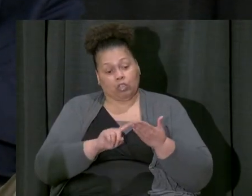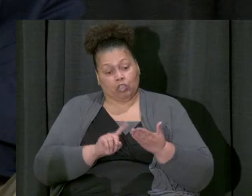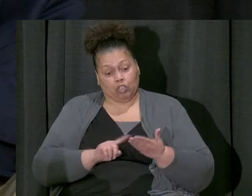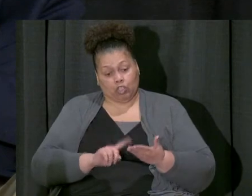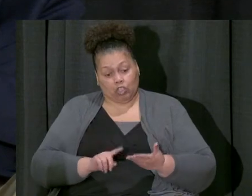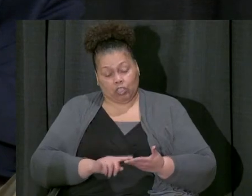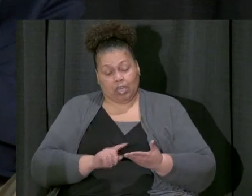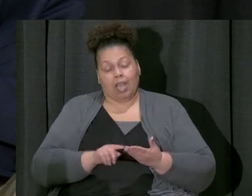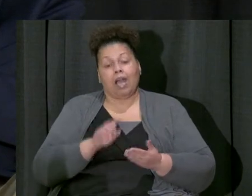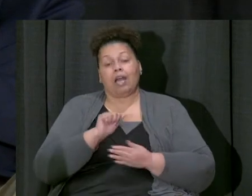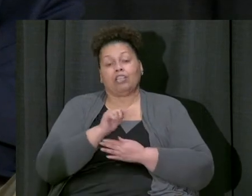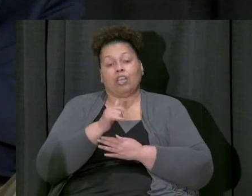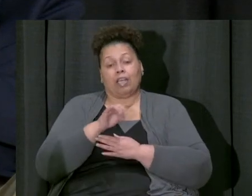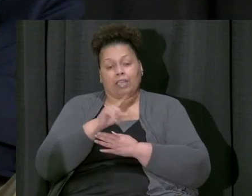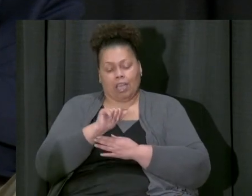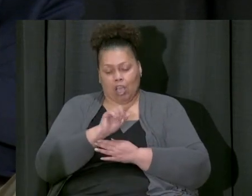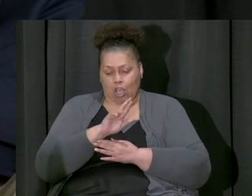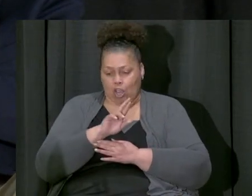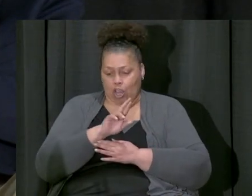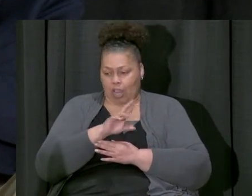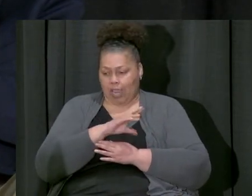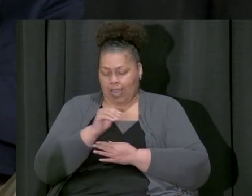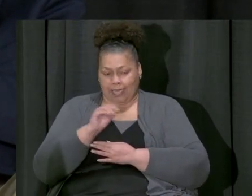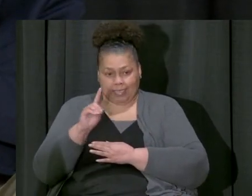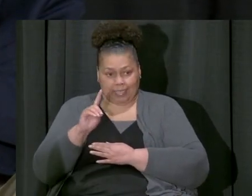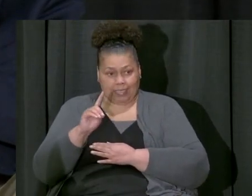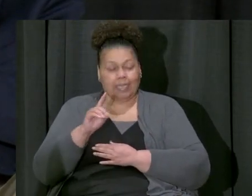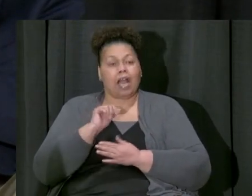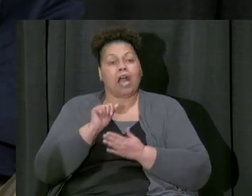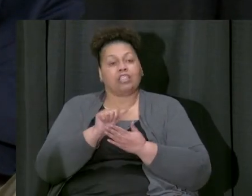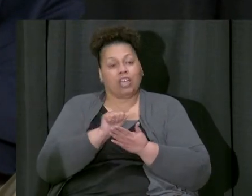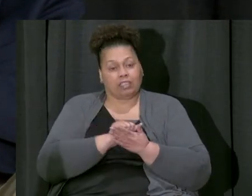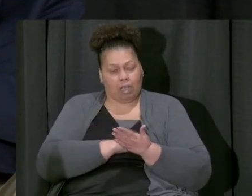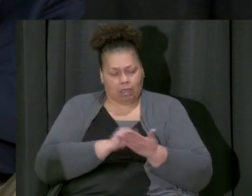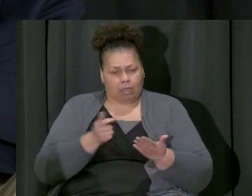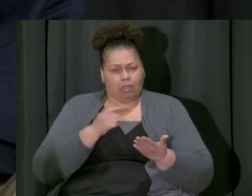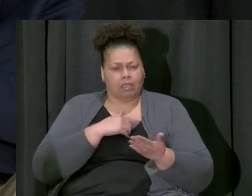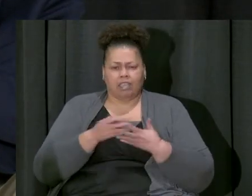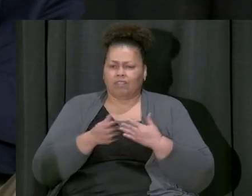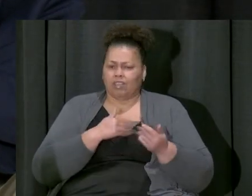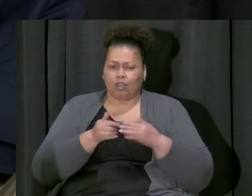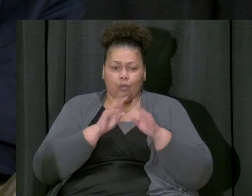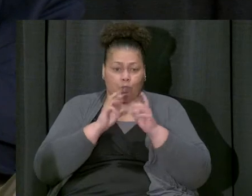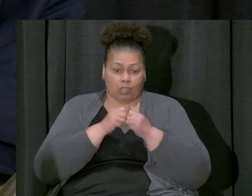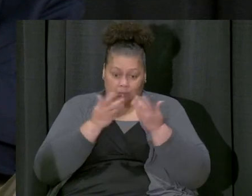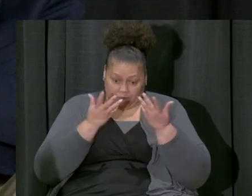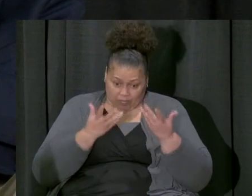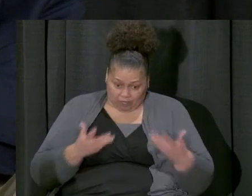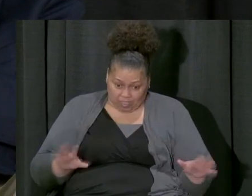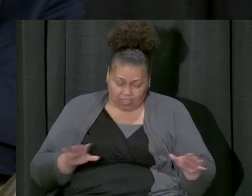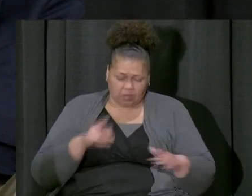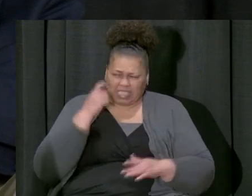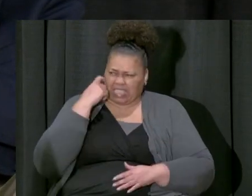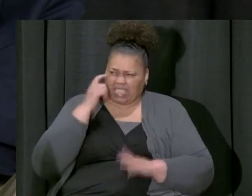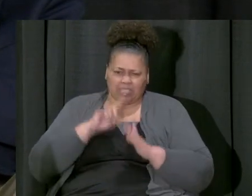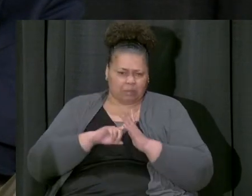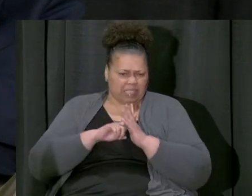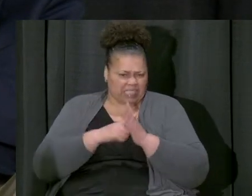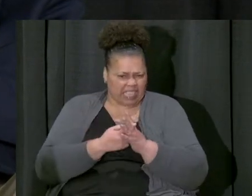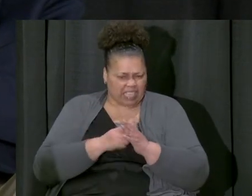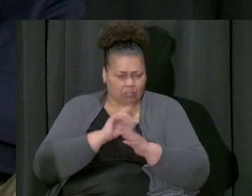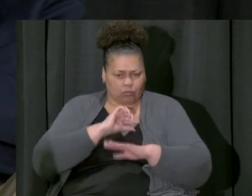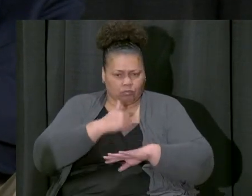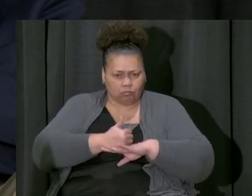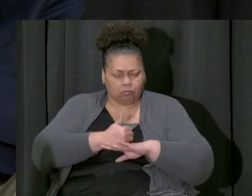the R&D agenda, is one of the key aspects. And even though the workshop's over, we've just begun in the process of creating that agenda.